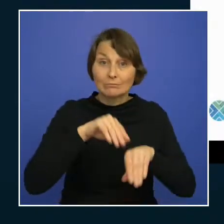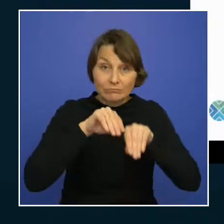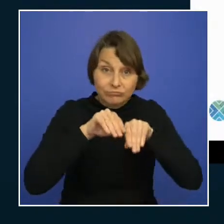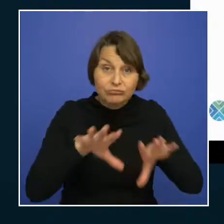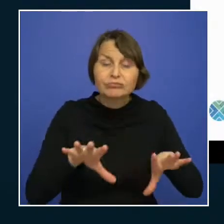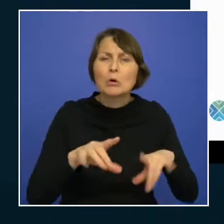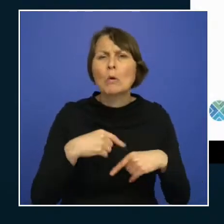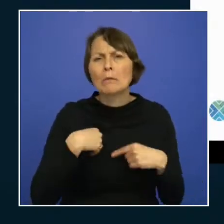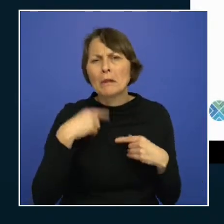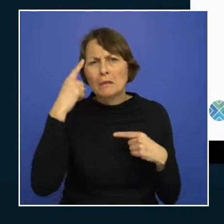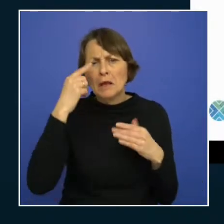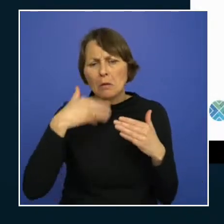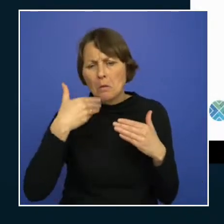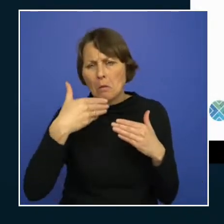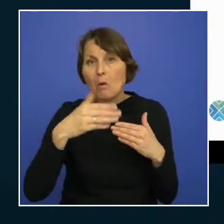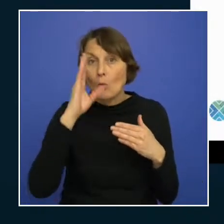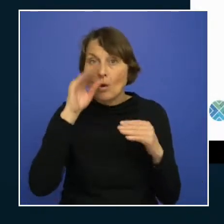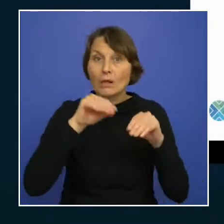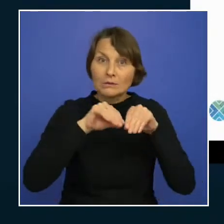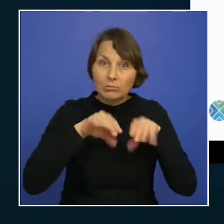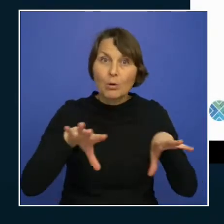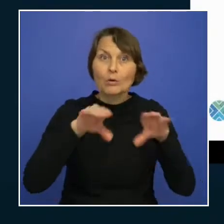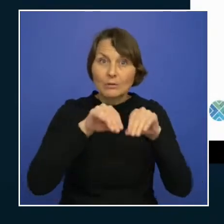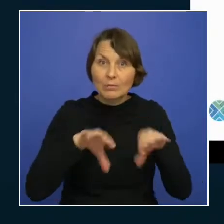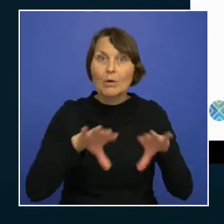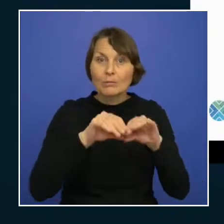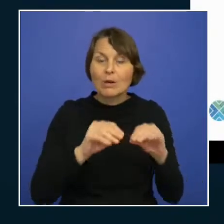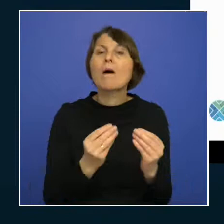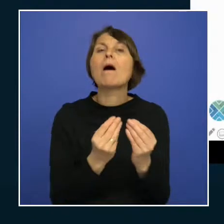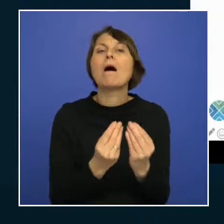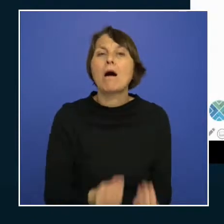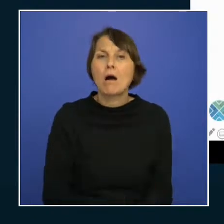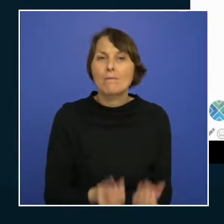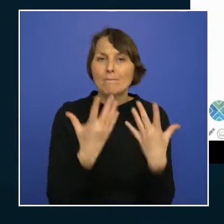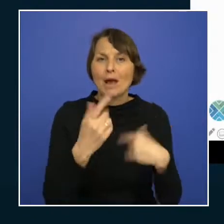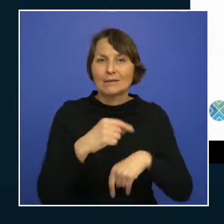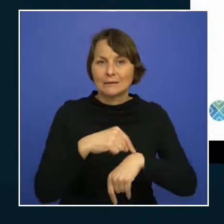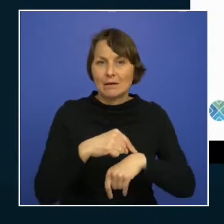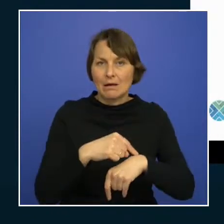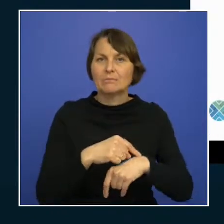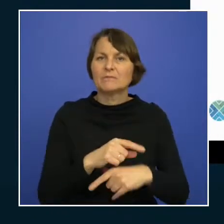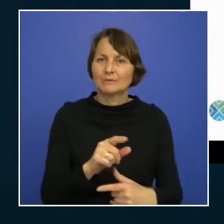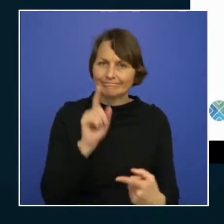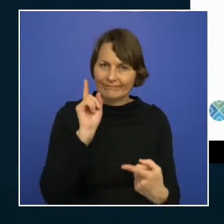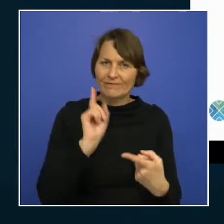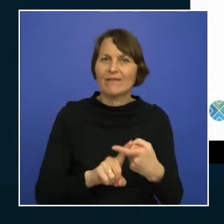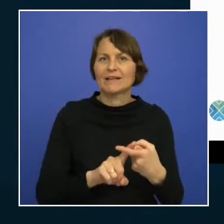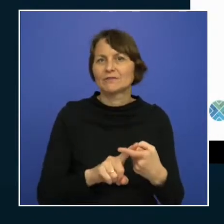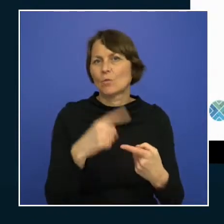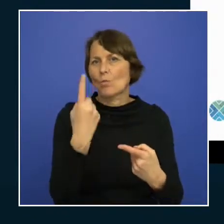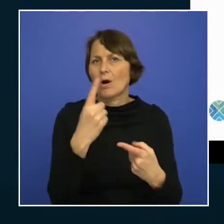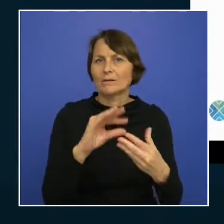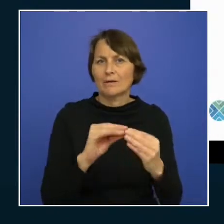happen in the future, then the advice is to use an instance number. But this is not always necessary.